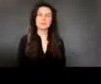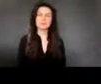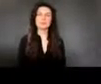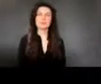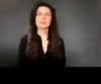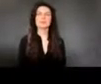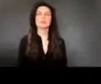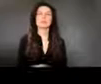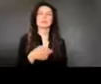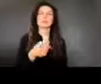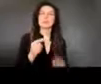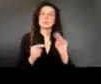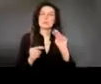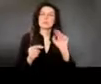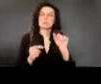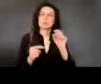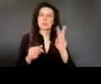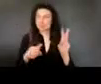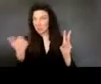Anyone else like to jump in here?